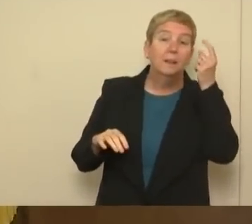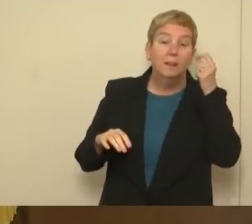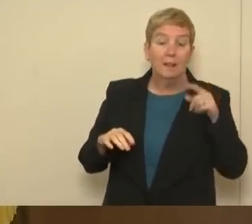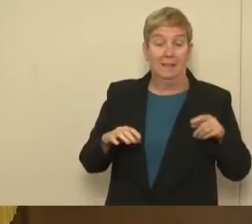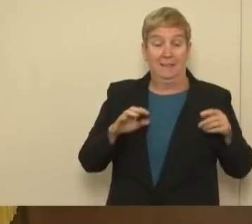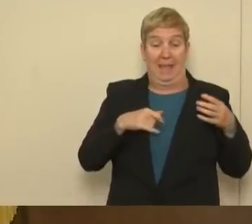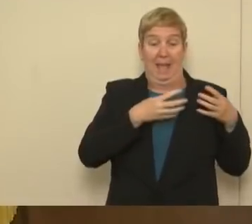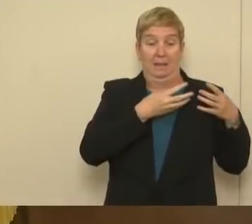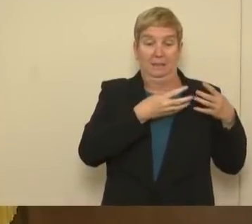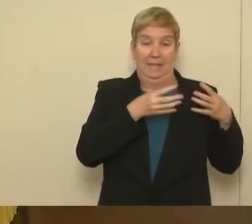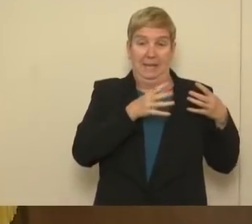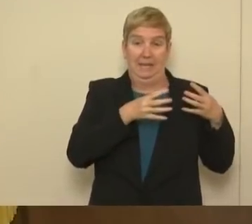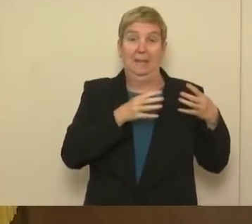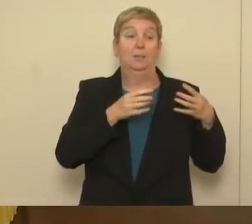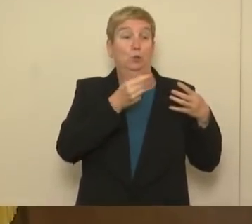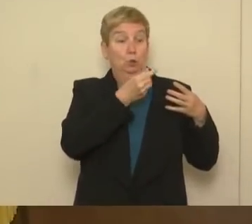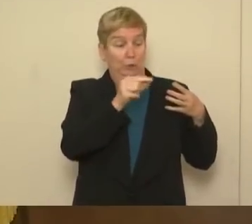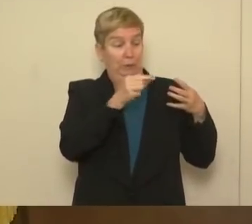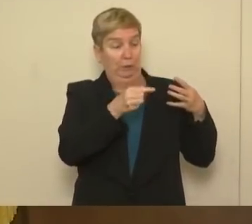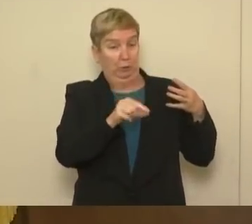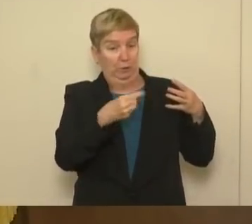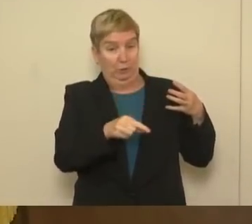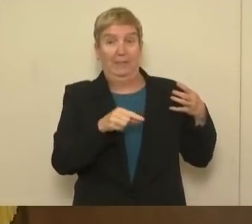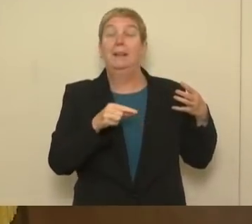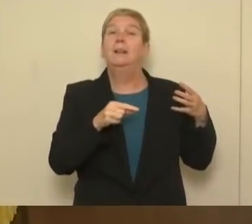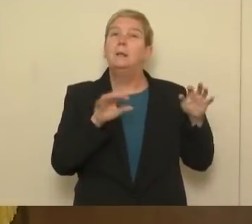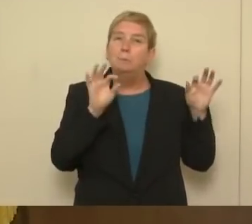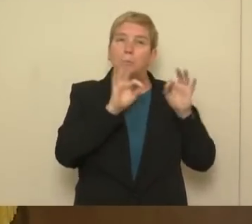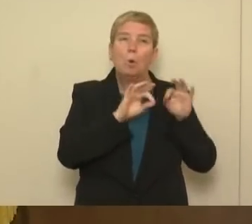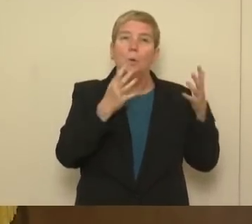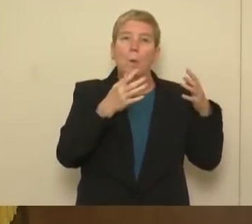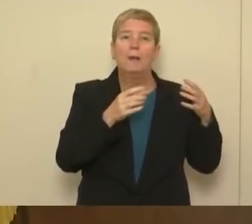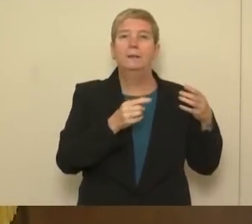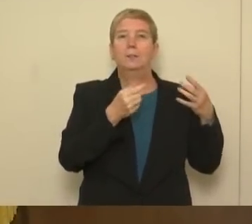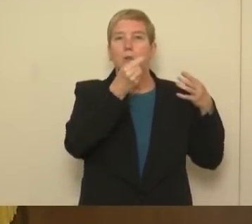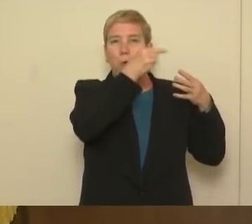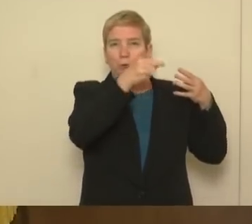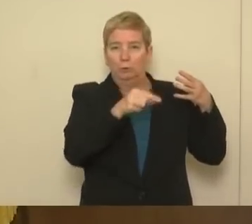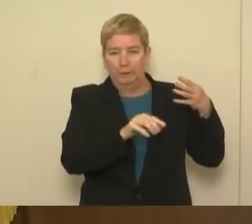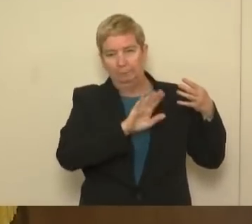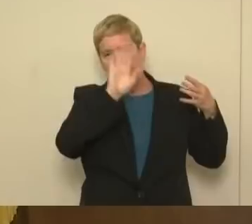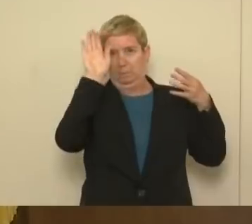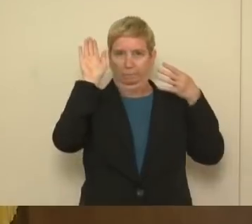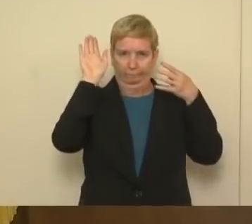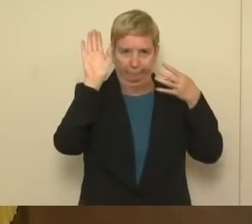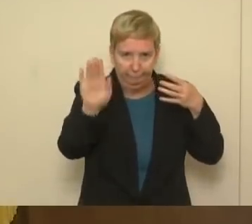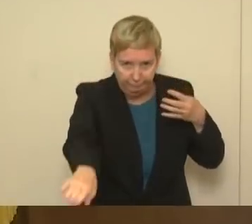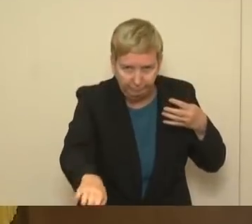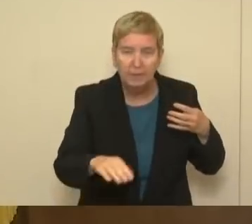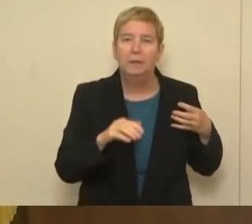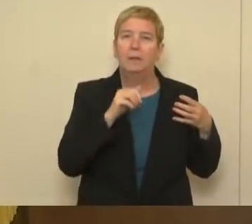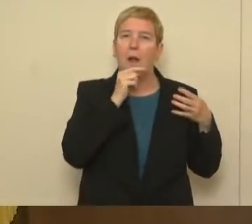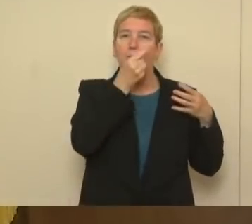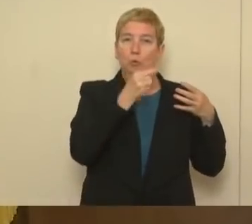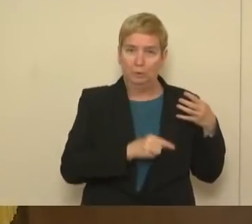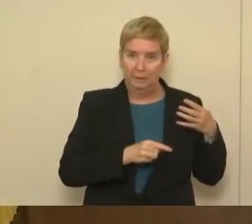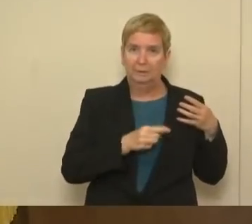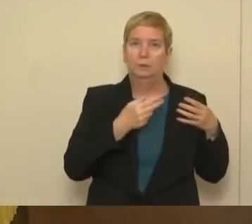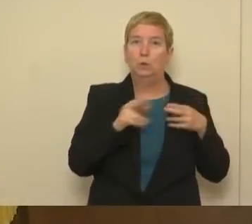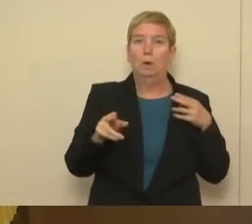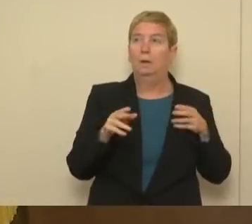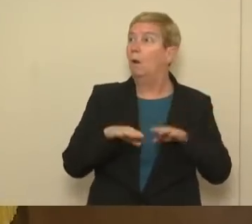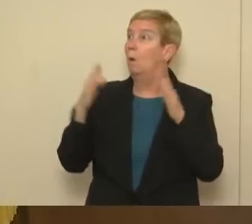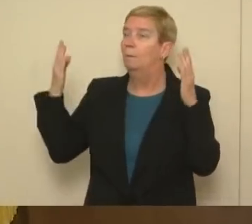sustain it says everything about the success rates of reopening and how much you can withstand introducing